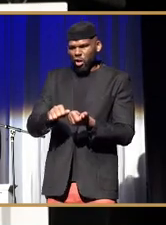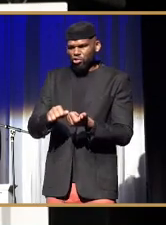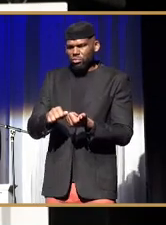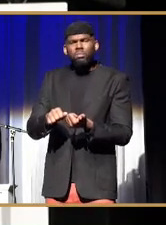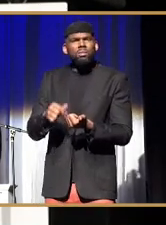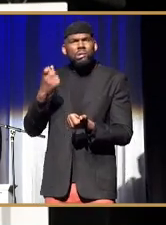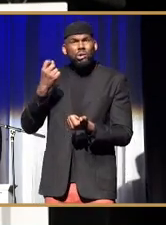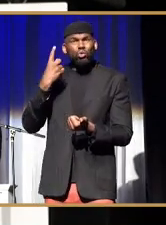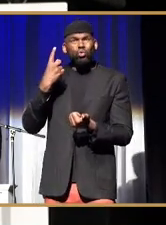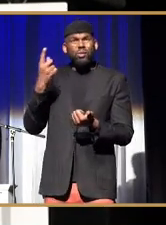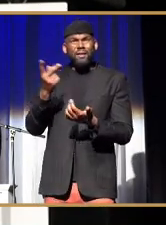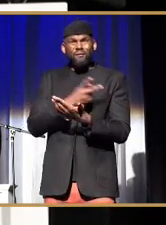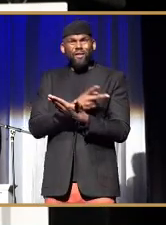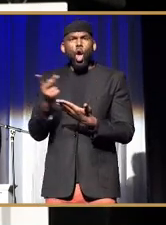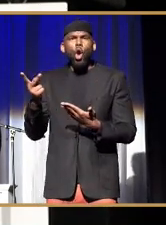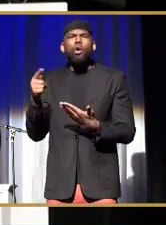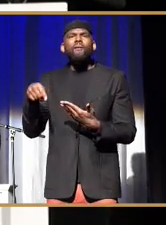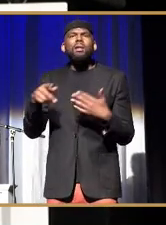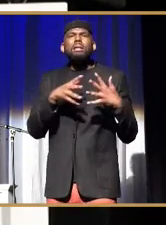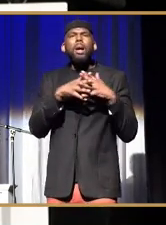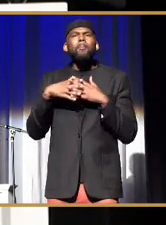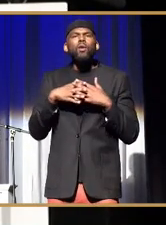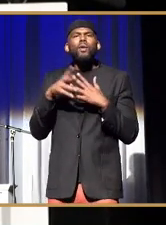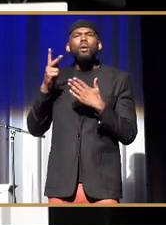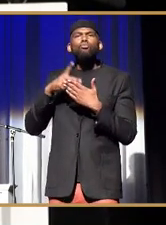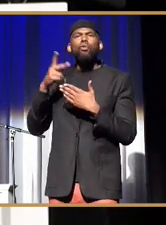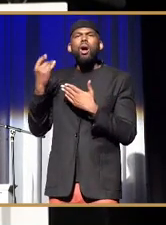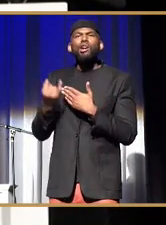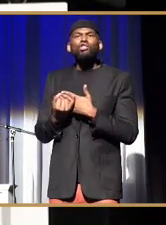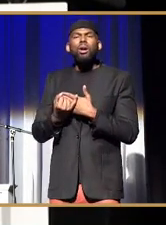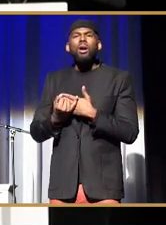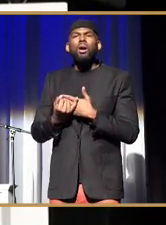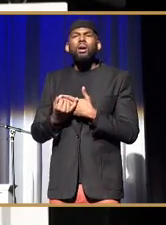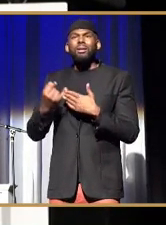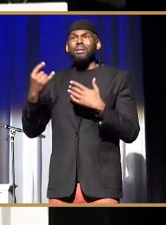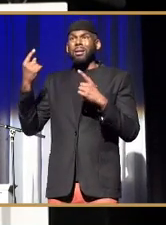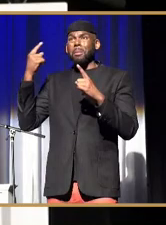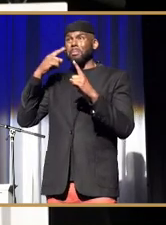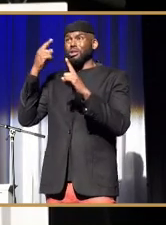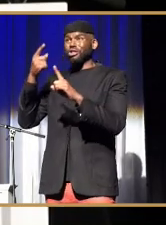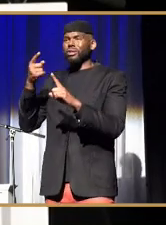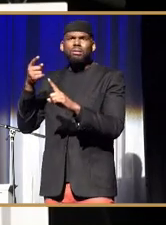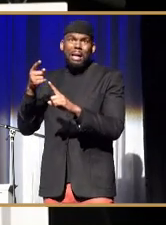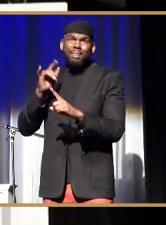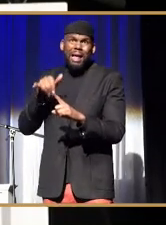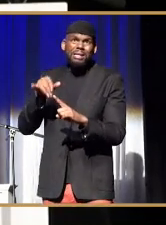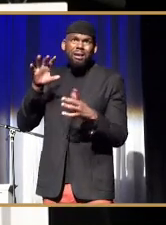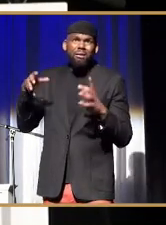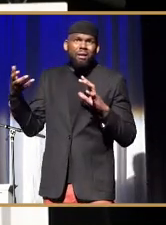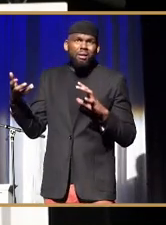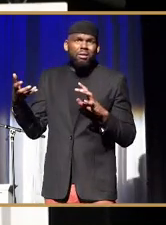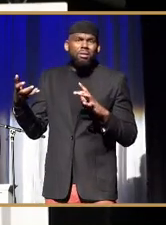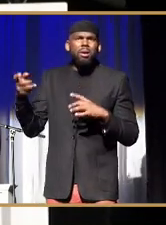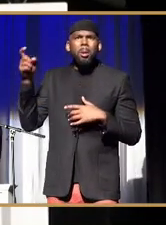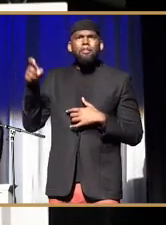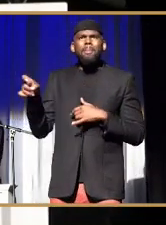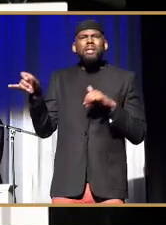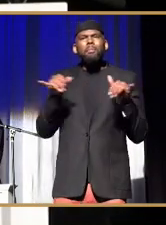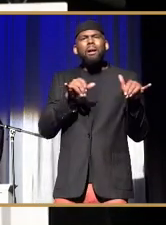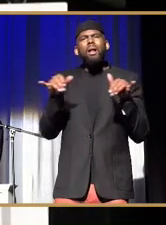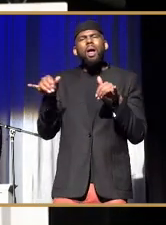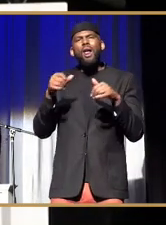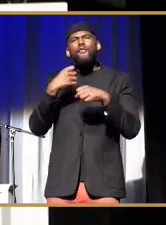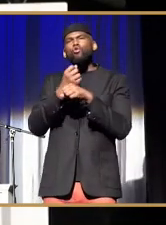failure of this American project? In the midst of this chaos, we must be like the Creator and